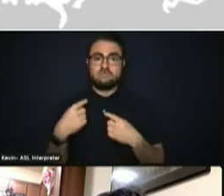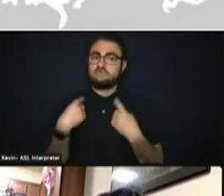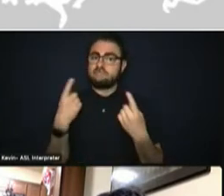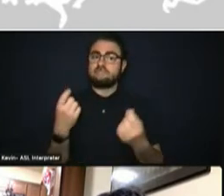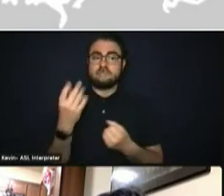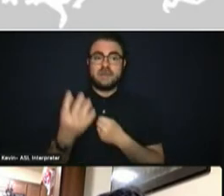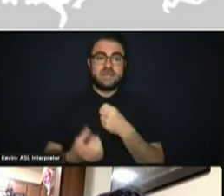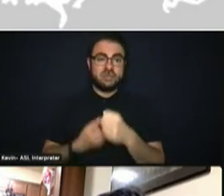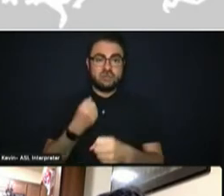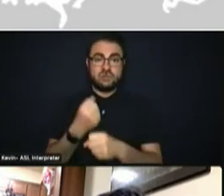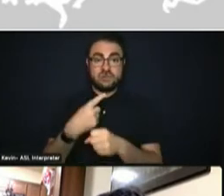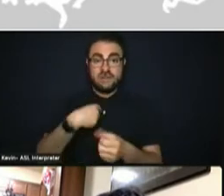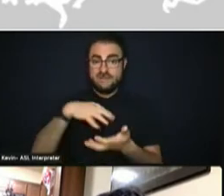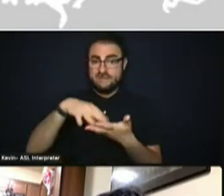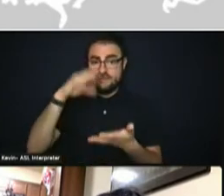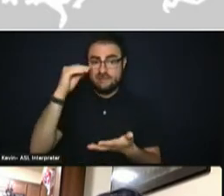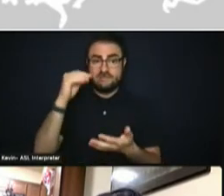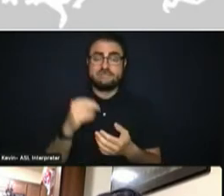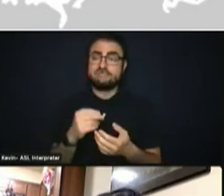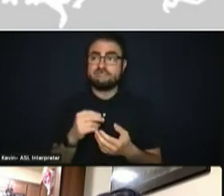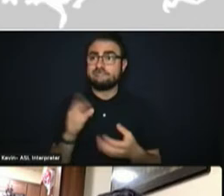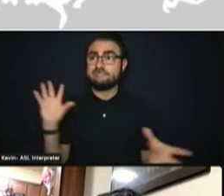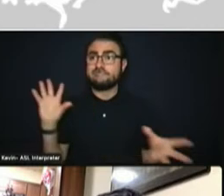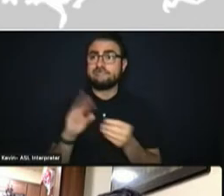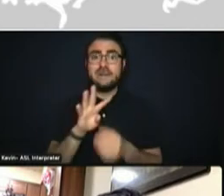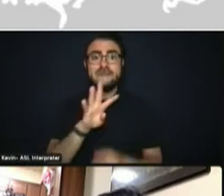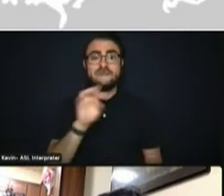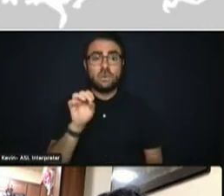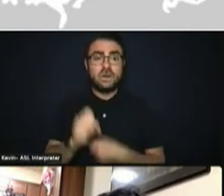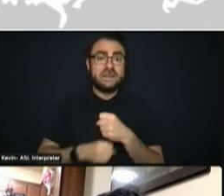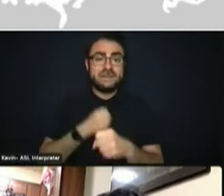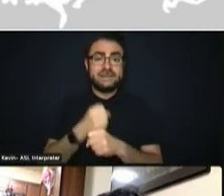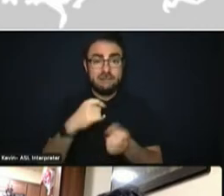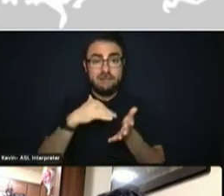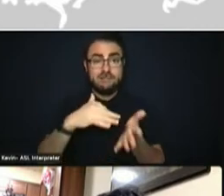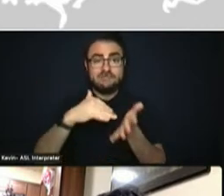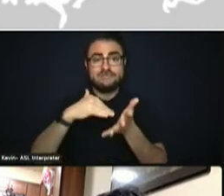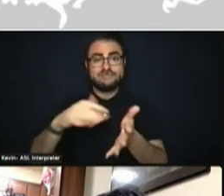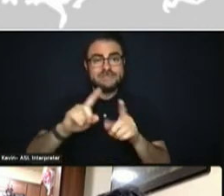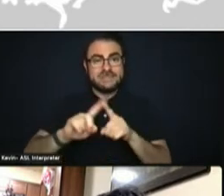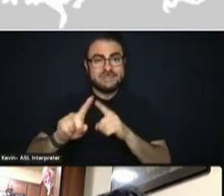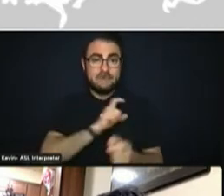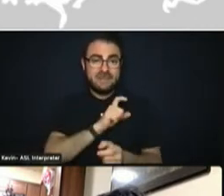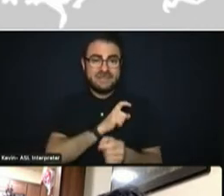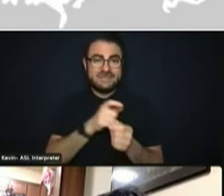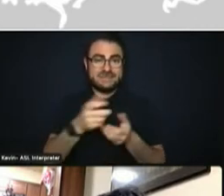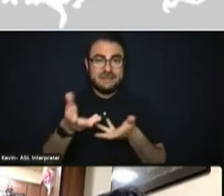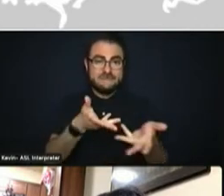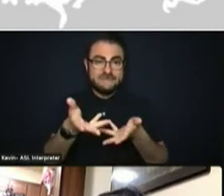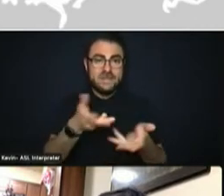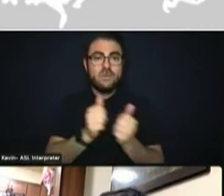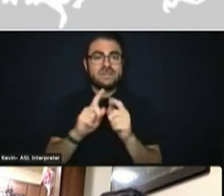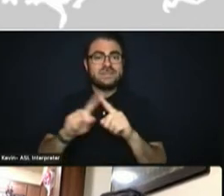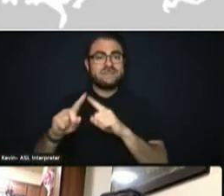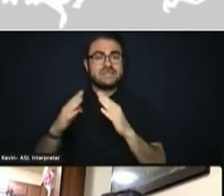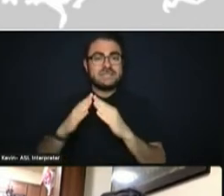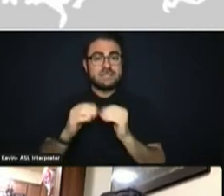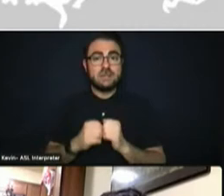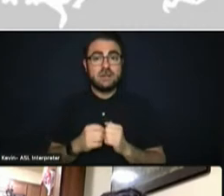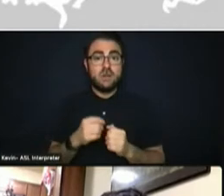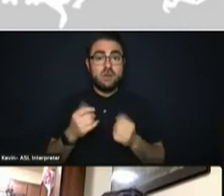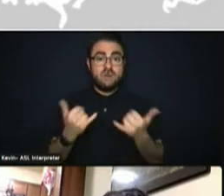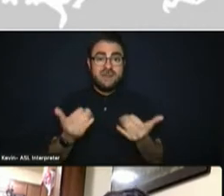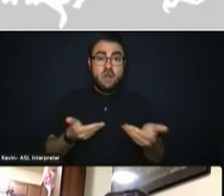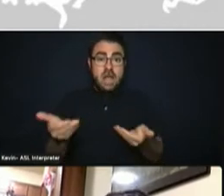this is four decades, I hate to admit how old I am, for studying police in different cities, especially the younger officers, and you're hiring a bunch of them